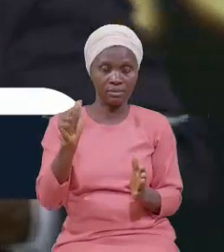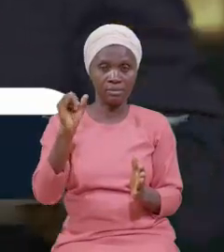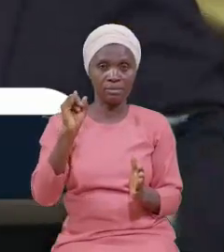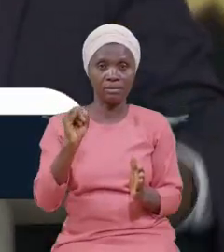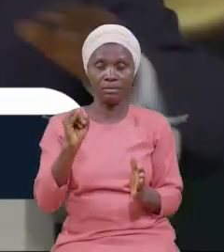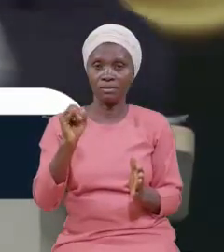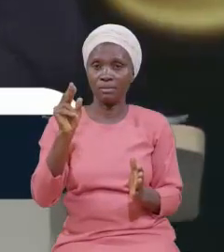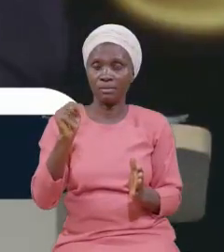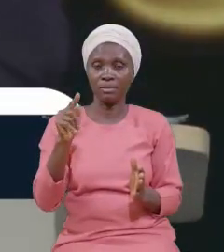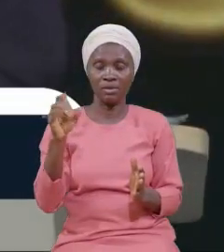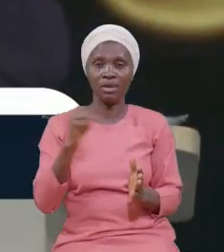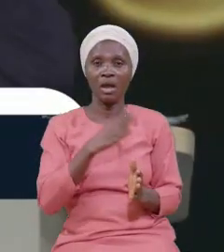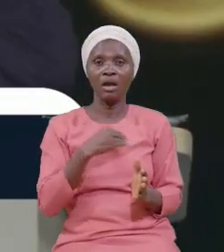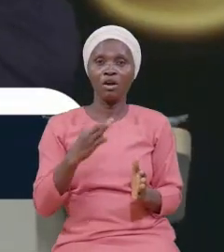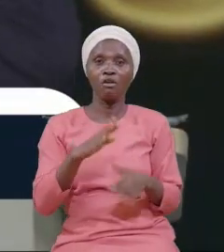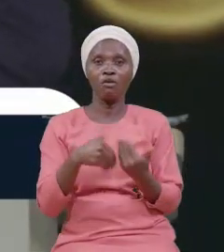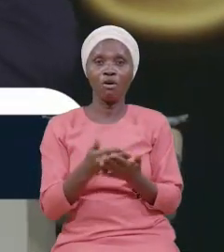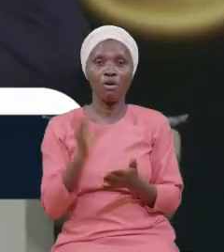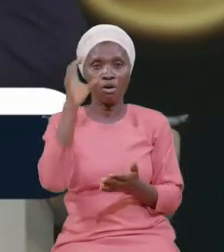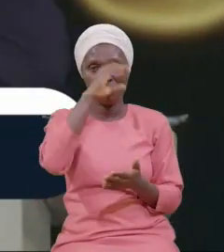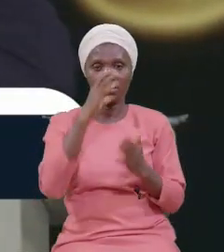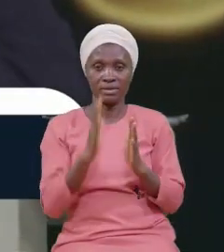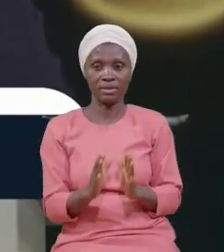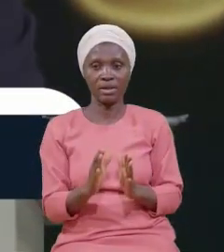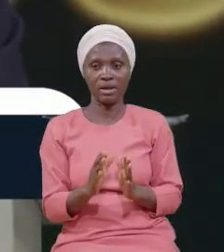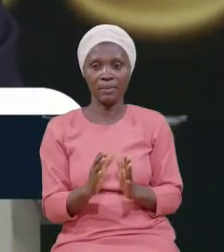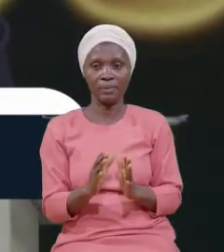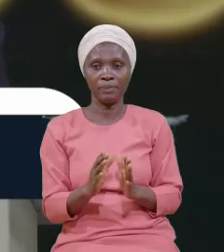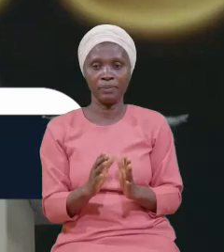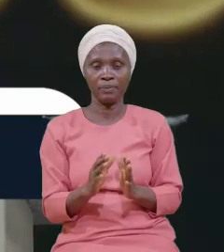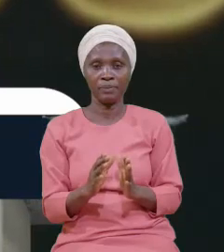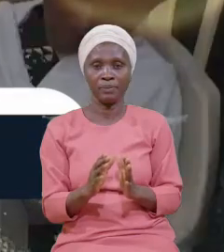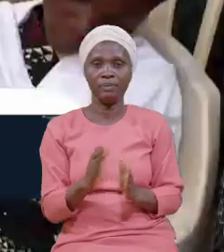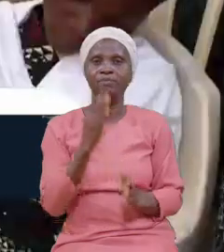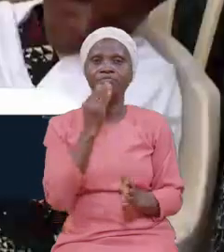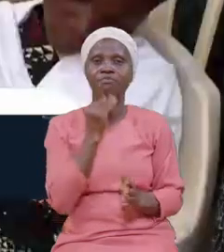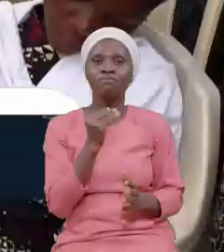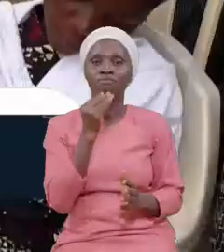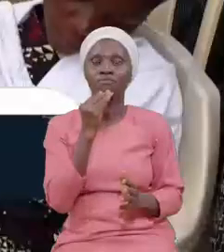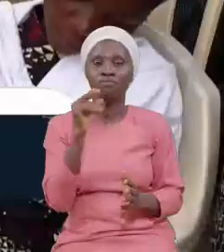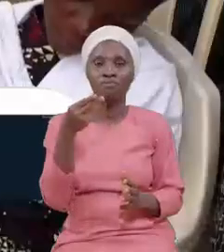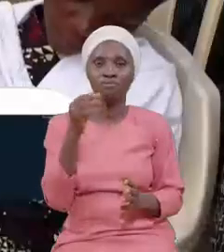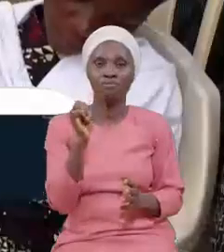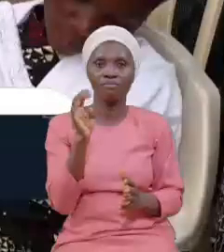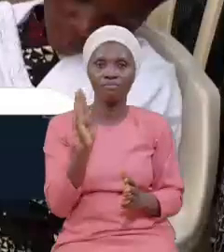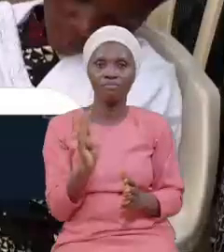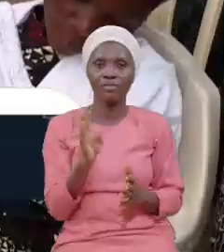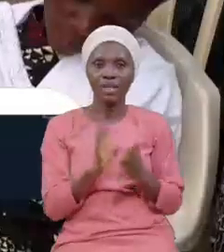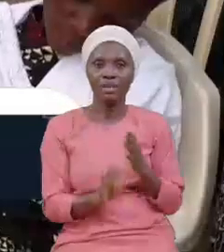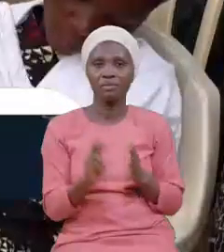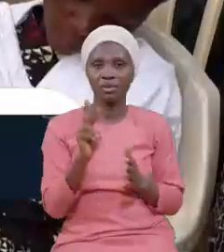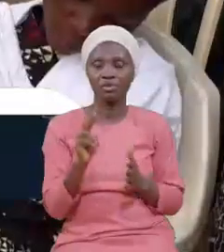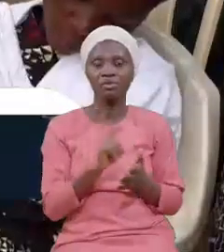verse 17. Hebrews chapter 2, we're reading from verse 17. In